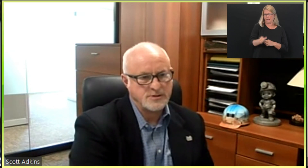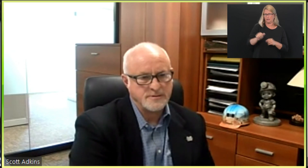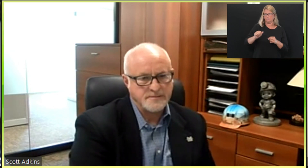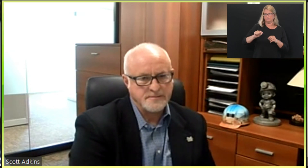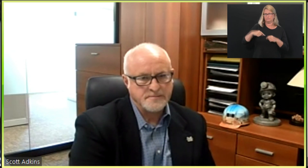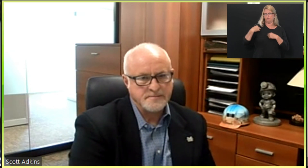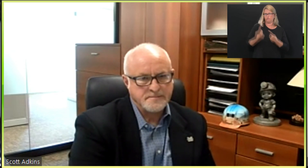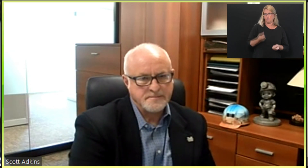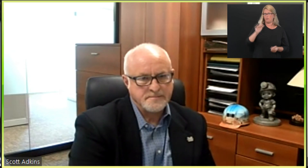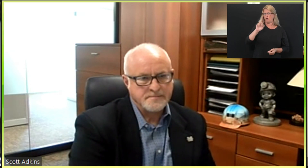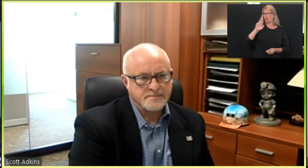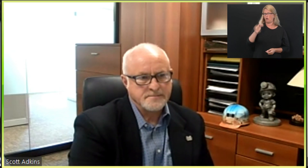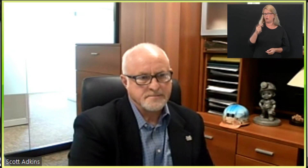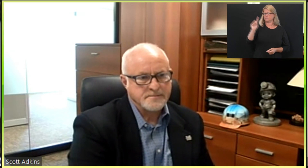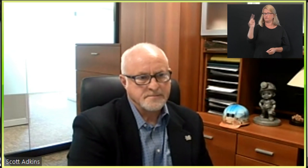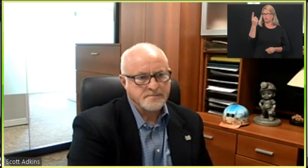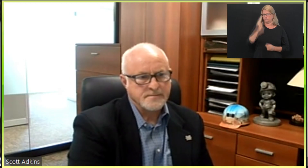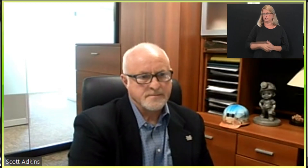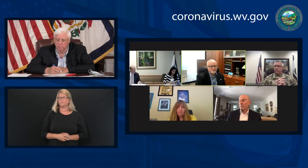1st.